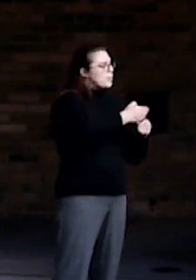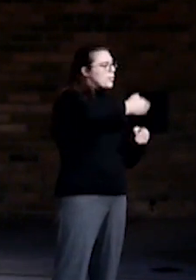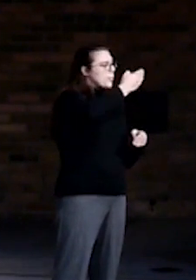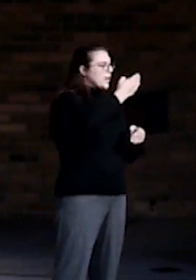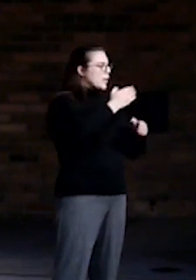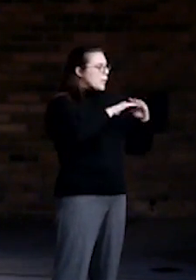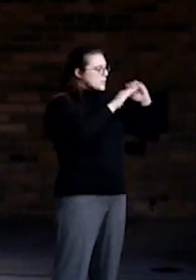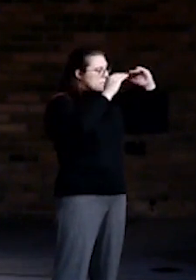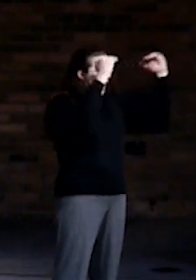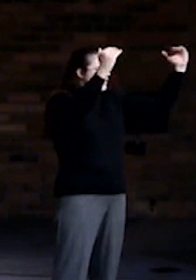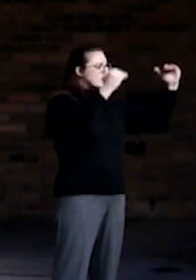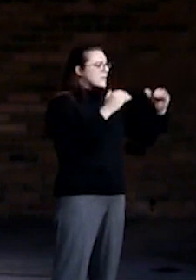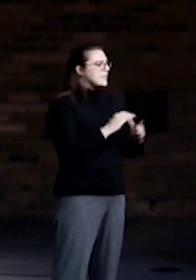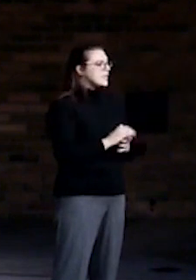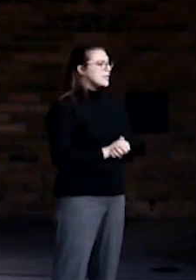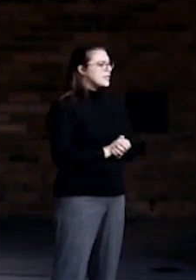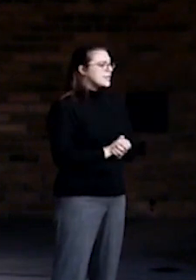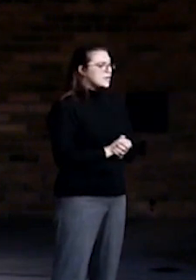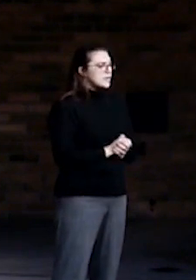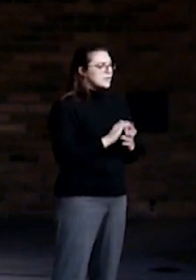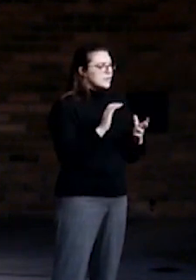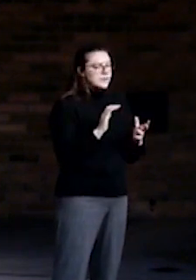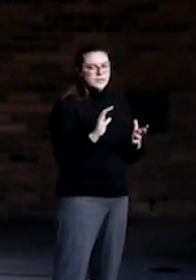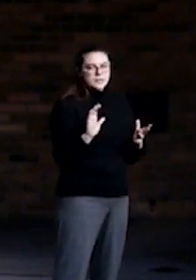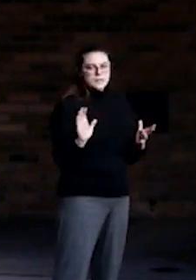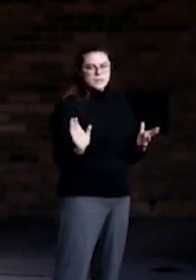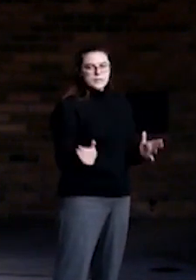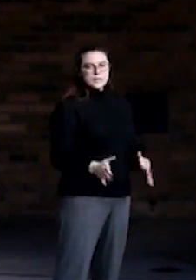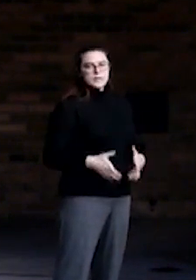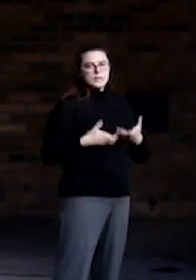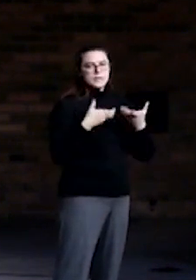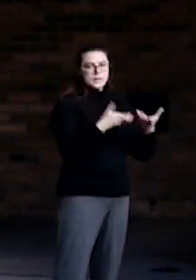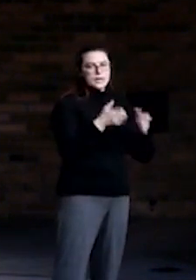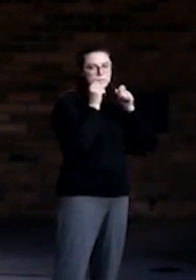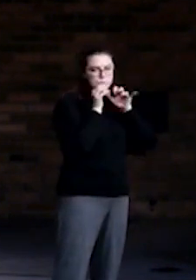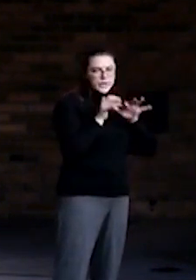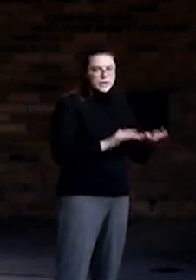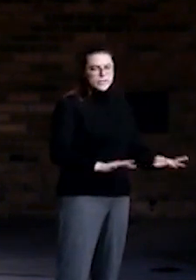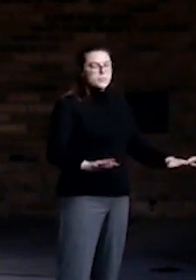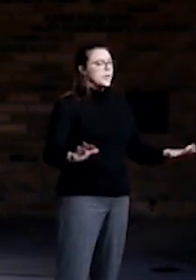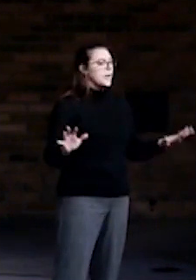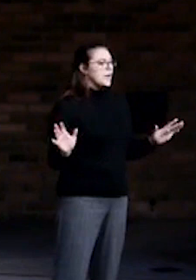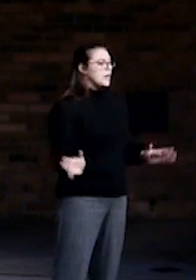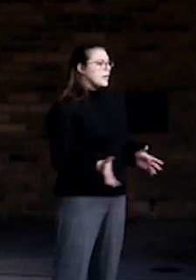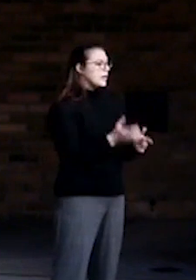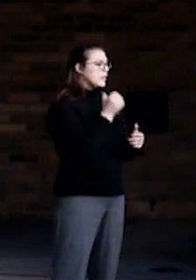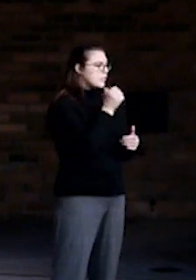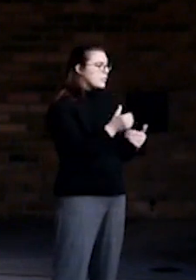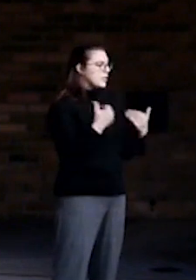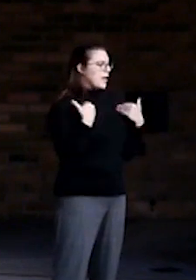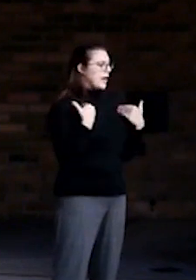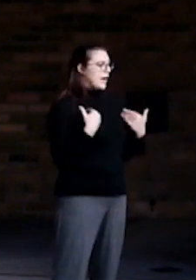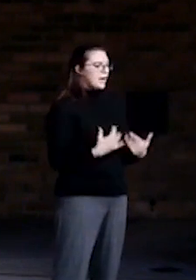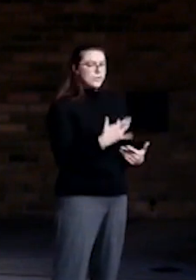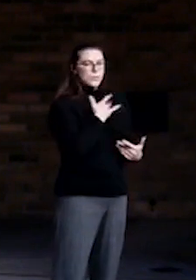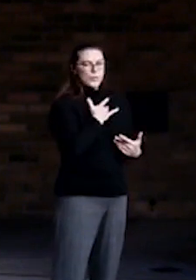and pour you out a blessing, and you will not have the room to receive it.